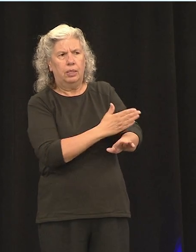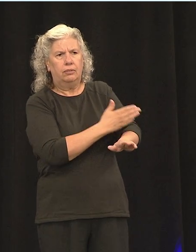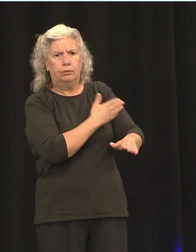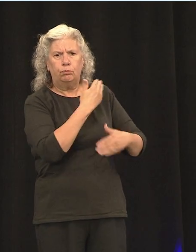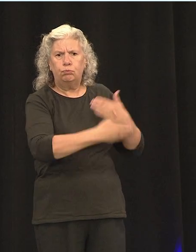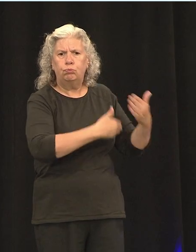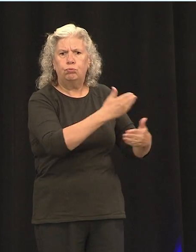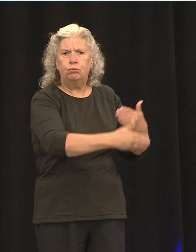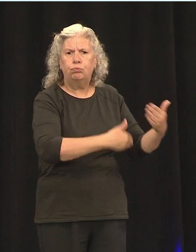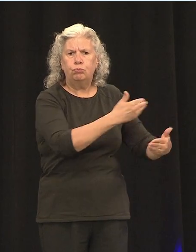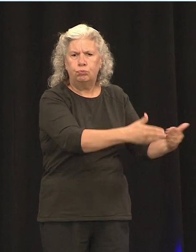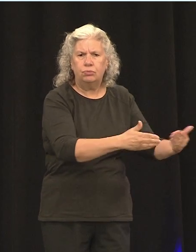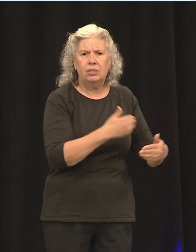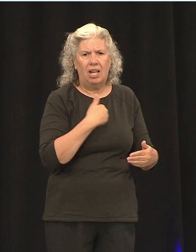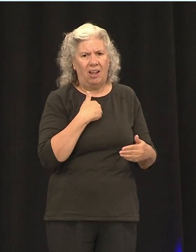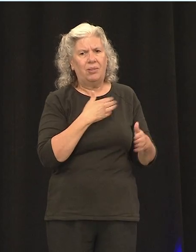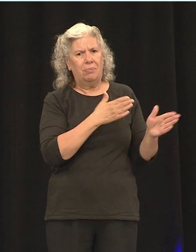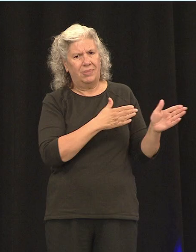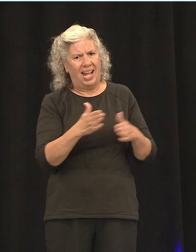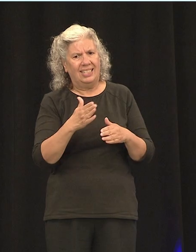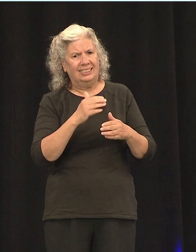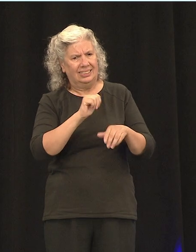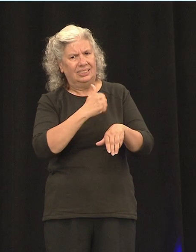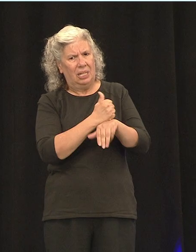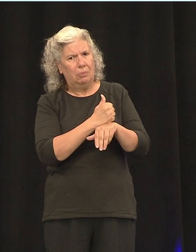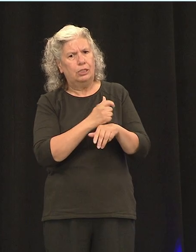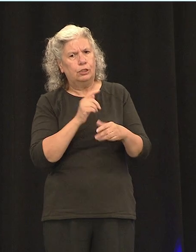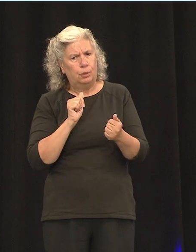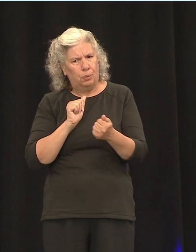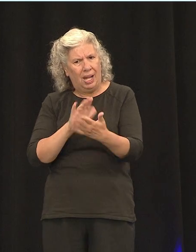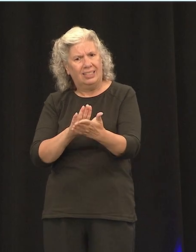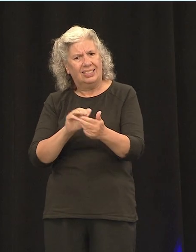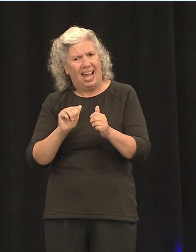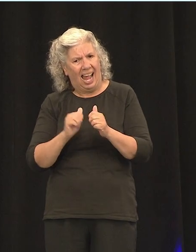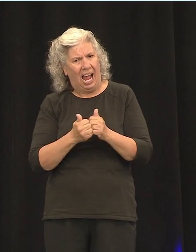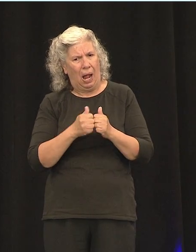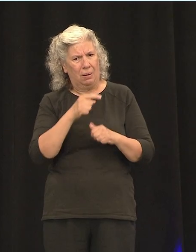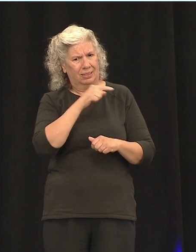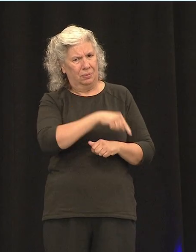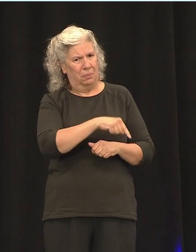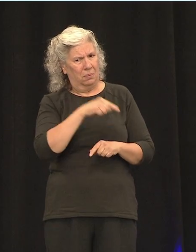in order to address how you're going to address transitions.